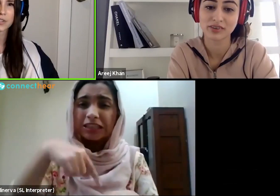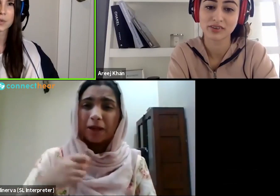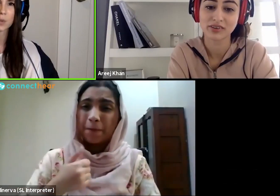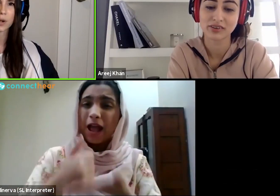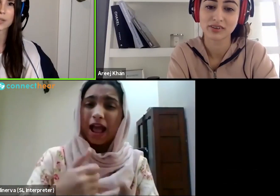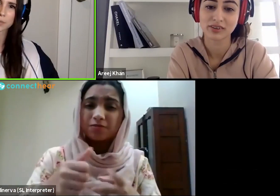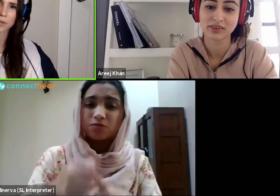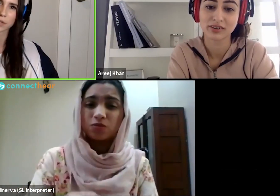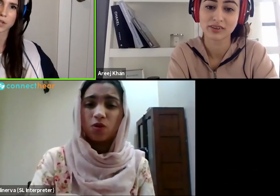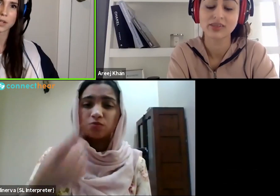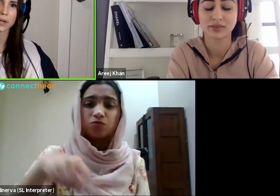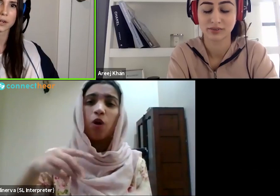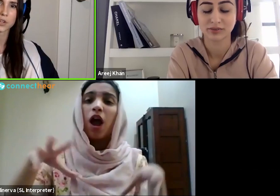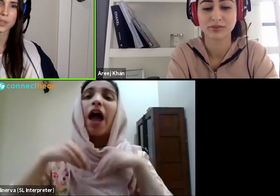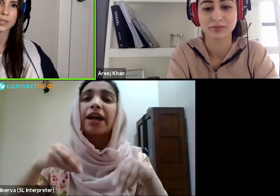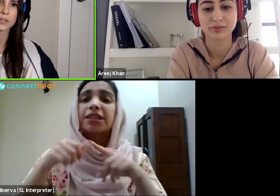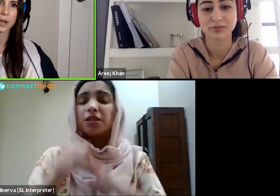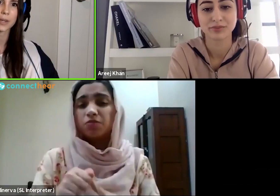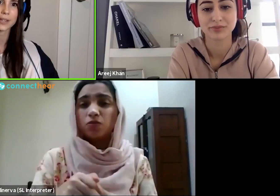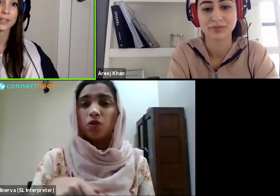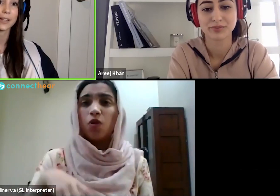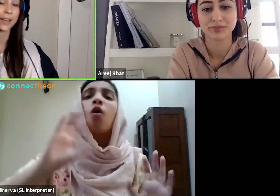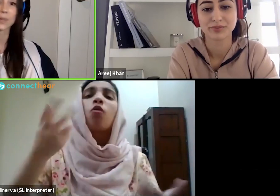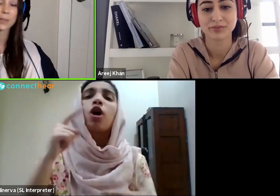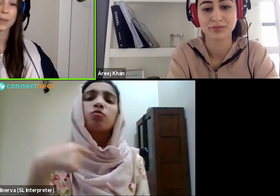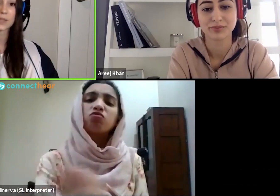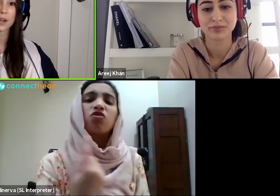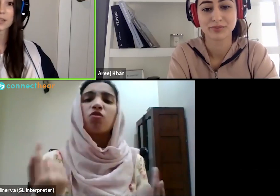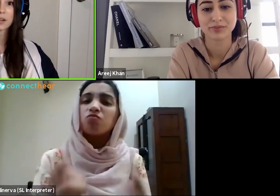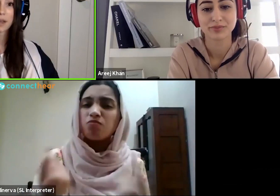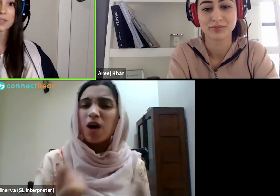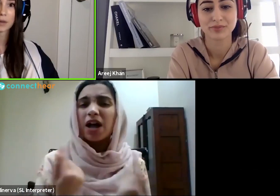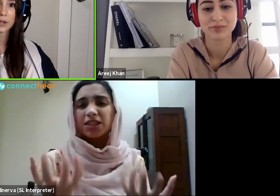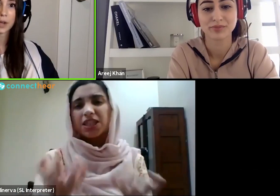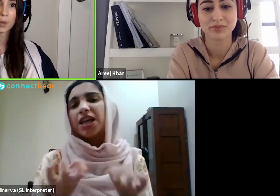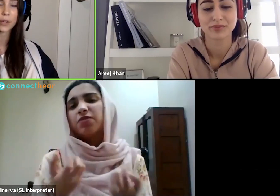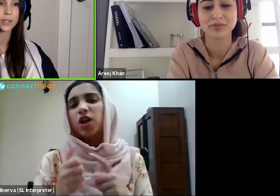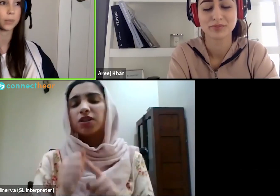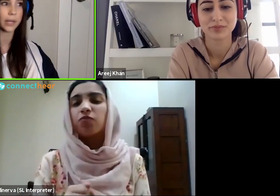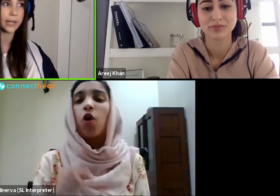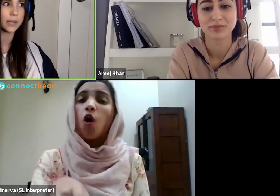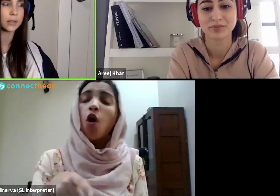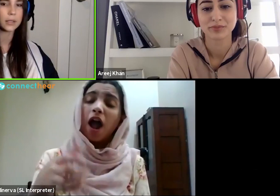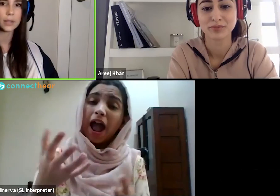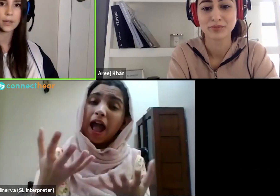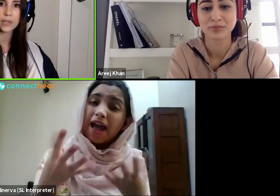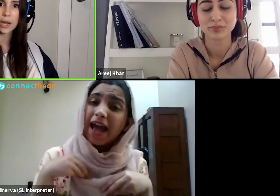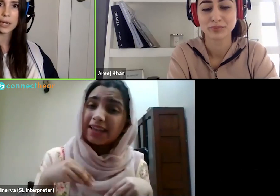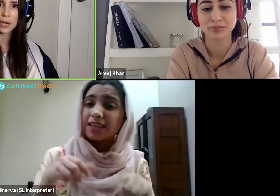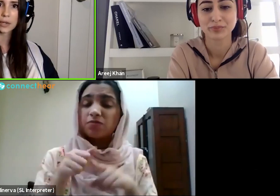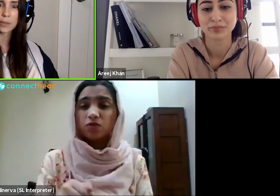spectrum are so much more accepting of each other and our choices, because that's what's best for us in our lifestyle, whether it's a blend